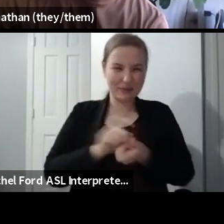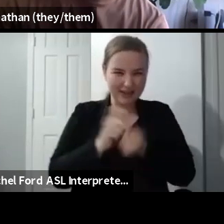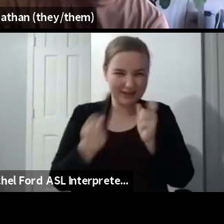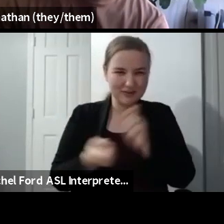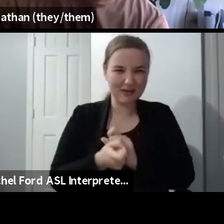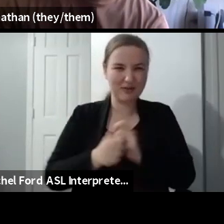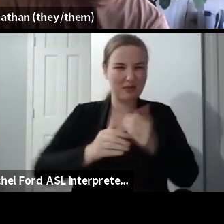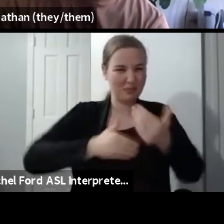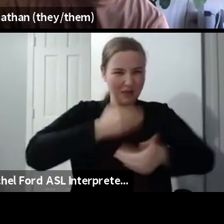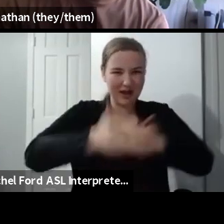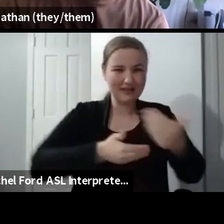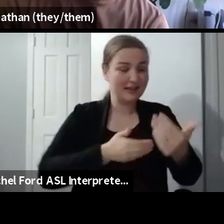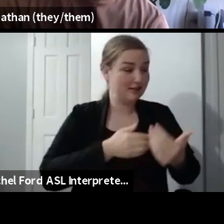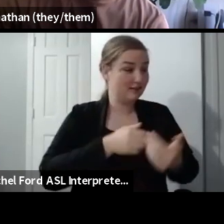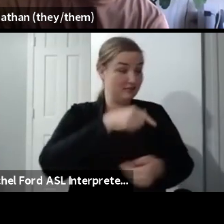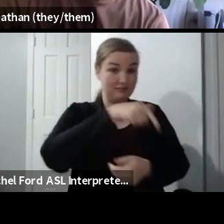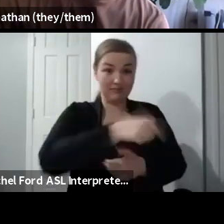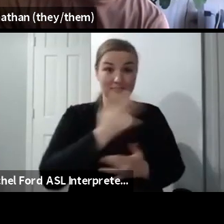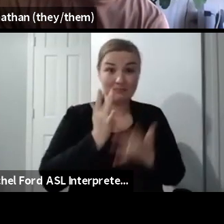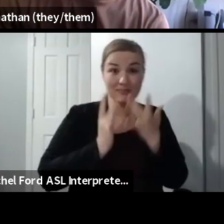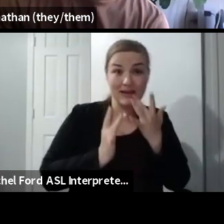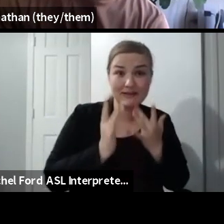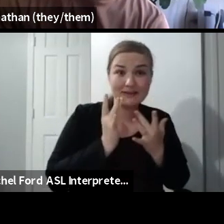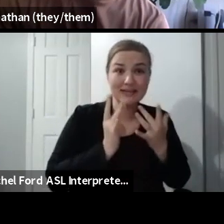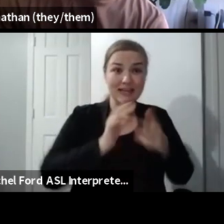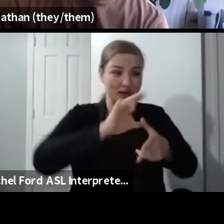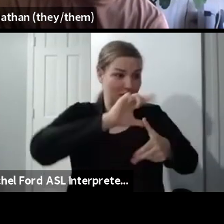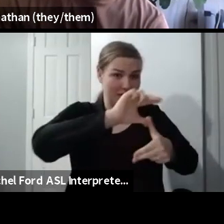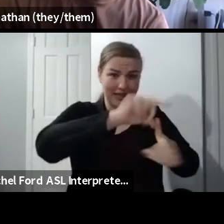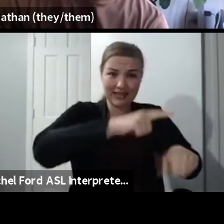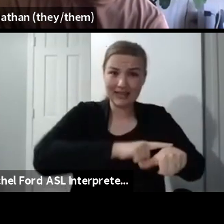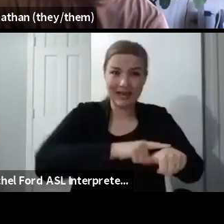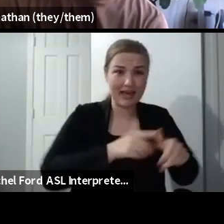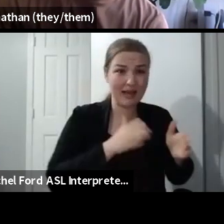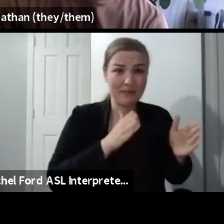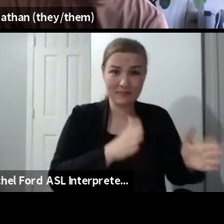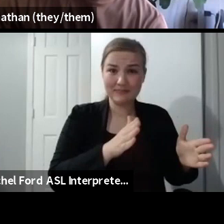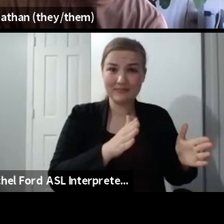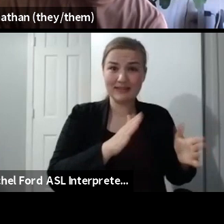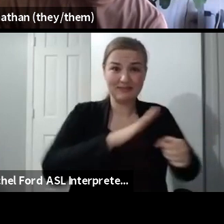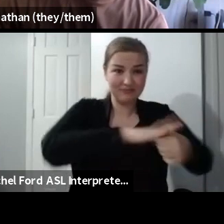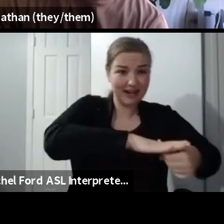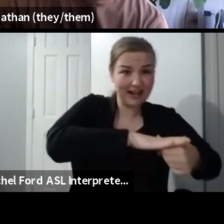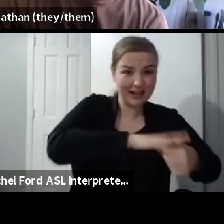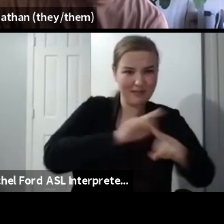the poverty. Like, I mean, it's a very intense.